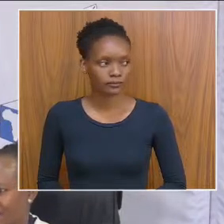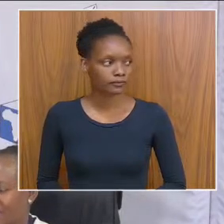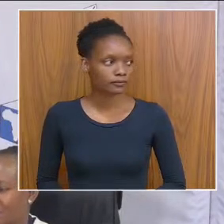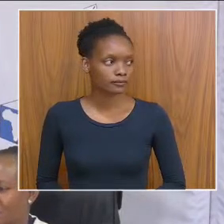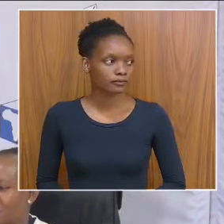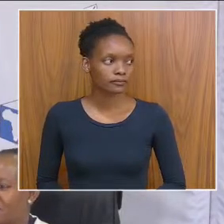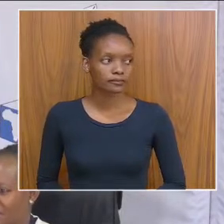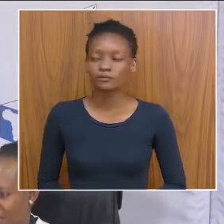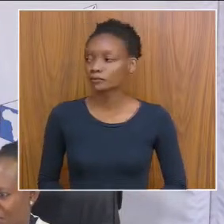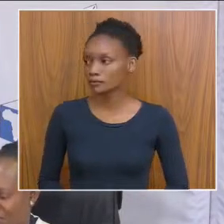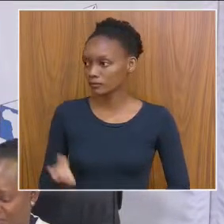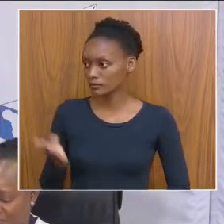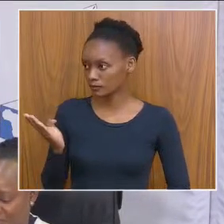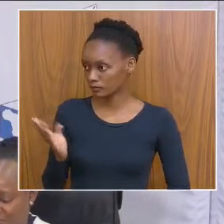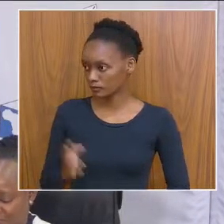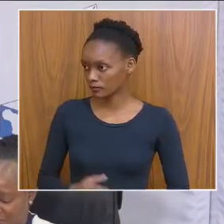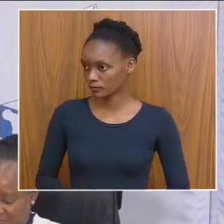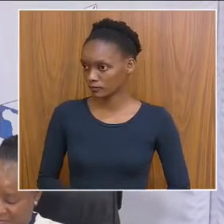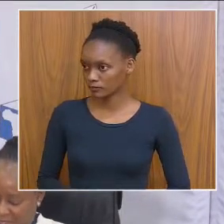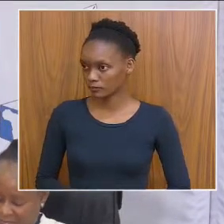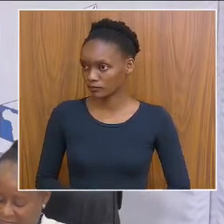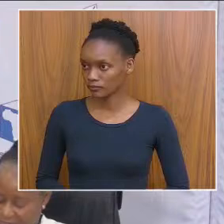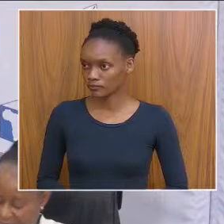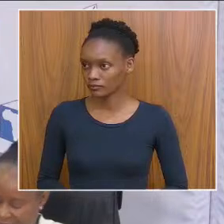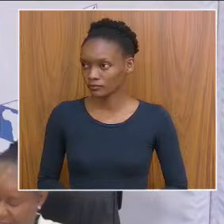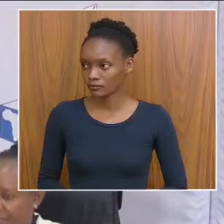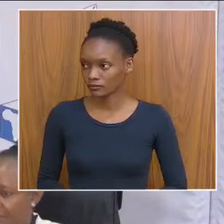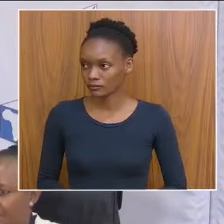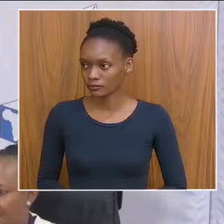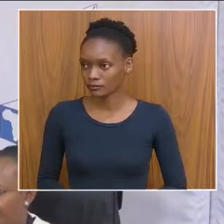Let's proceed and ask questions. Thank you.